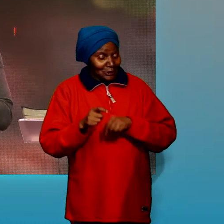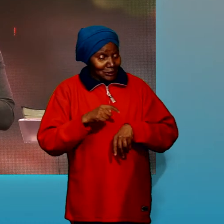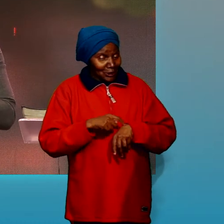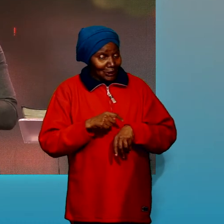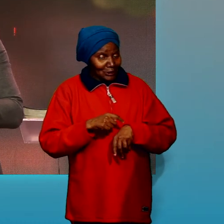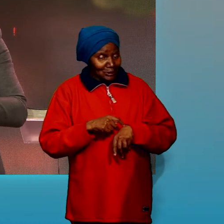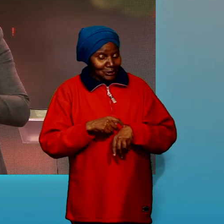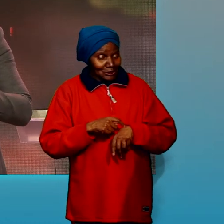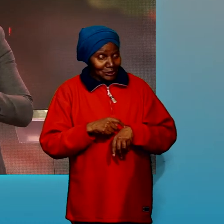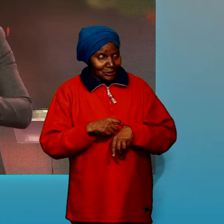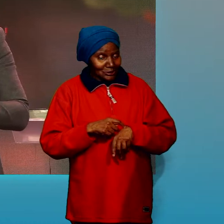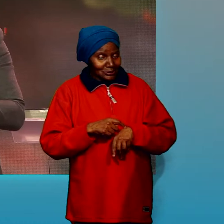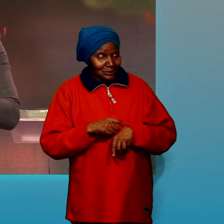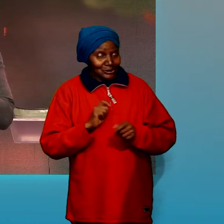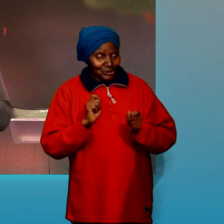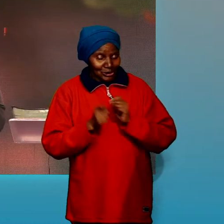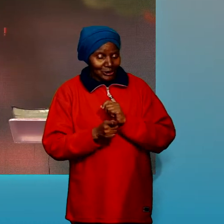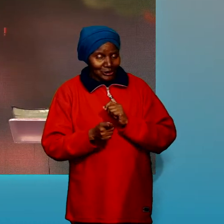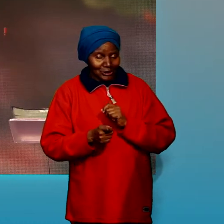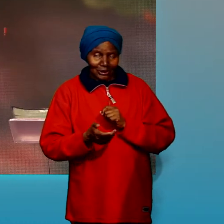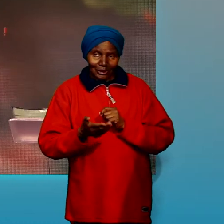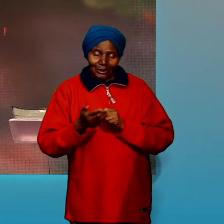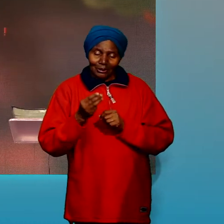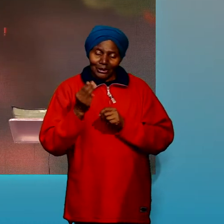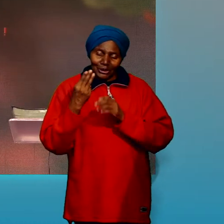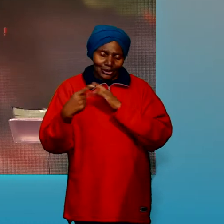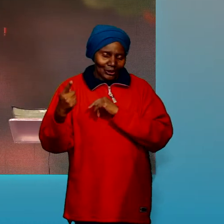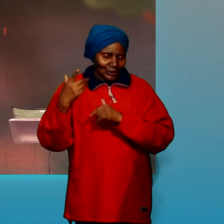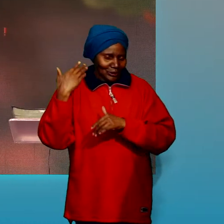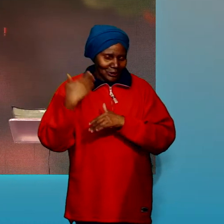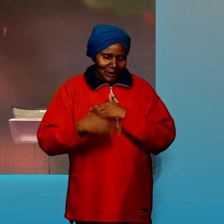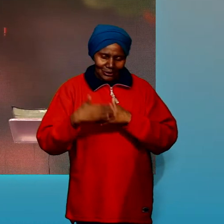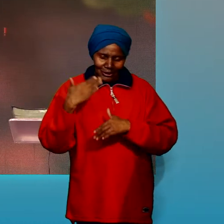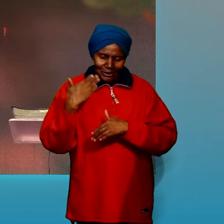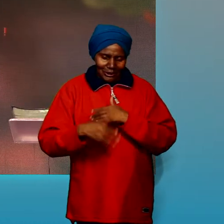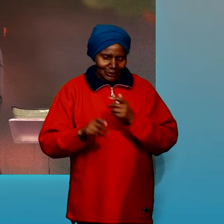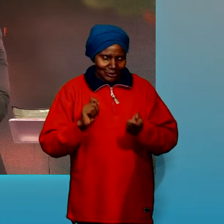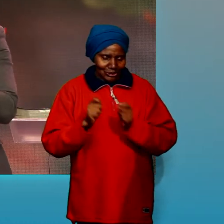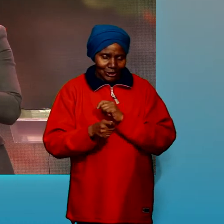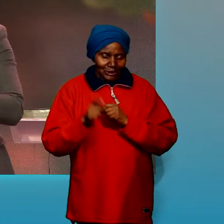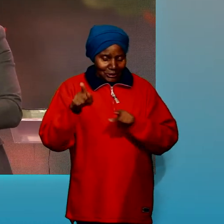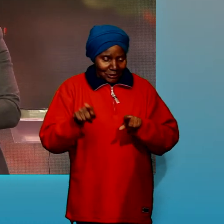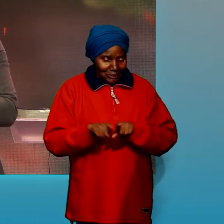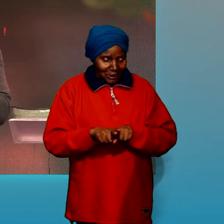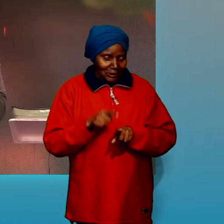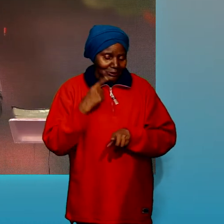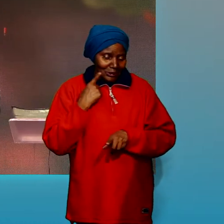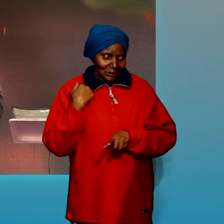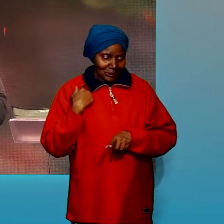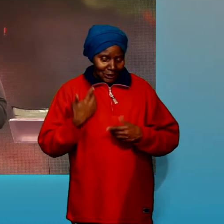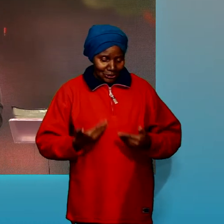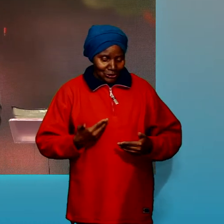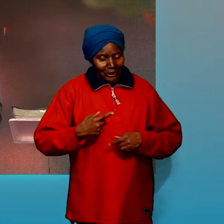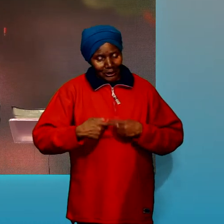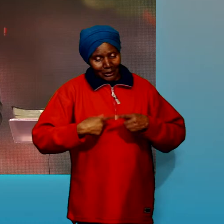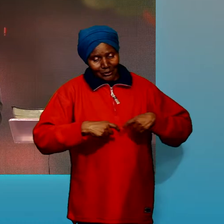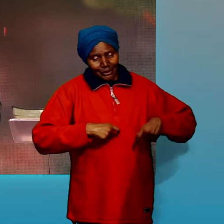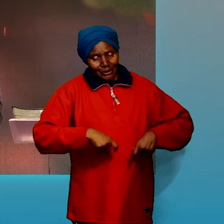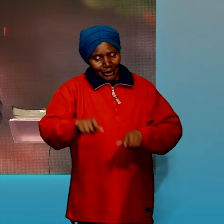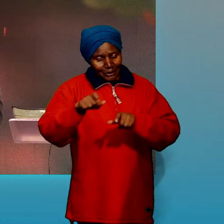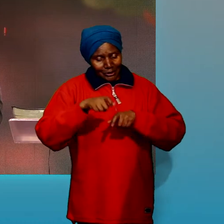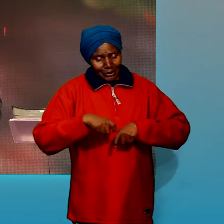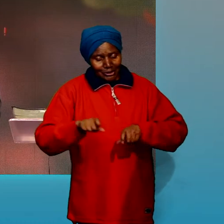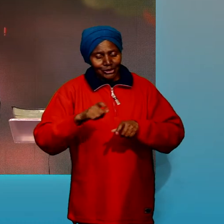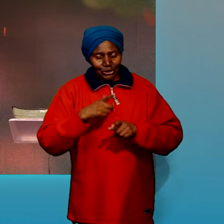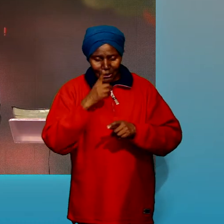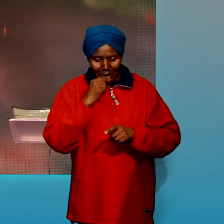is unfailing. He is the same yesterday, today, and forevermore. And you can put your trust and your confidence in him